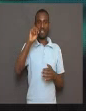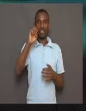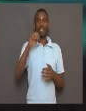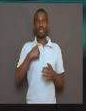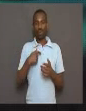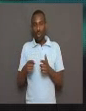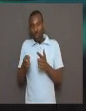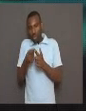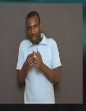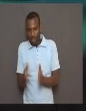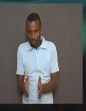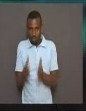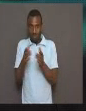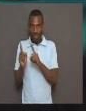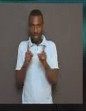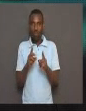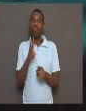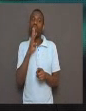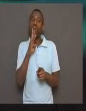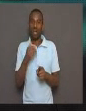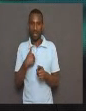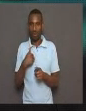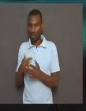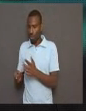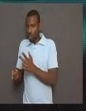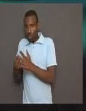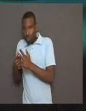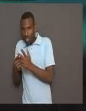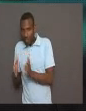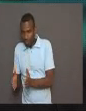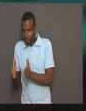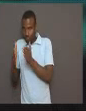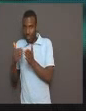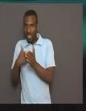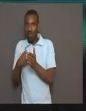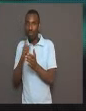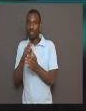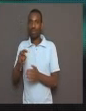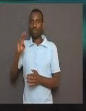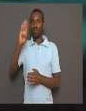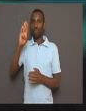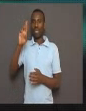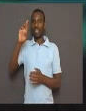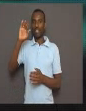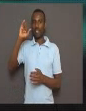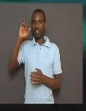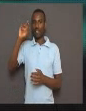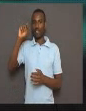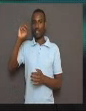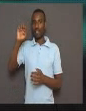water, and the third container is full of a brine solution.